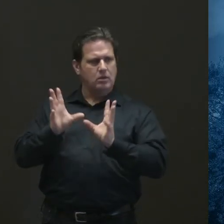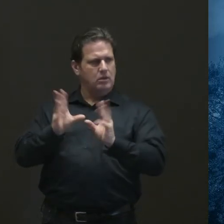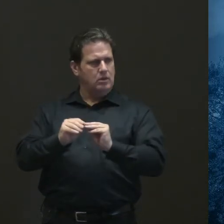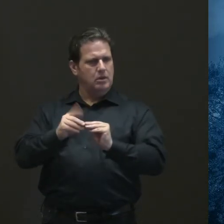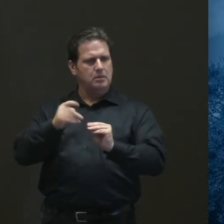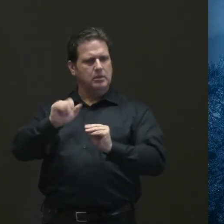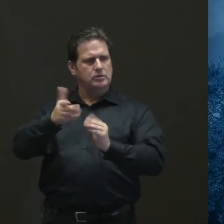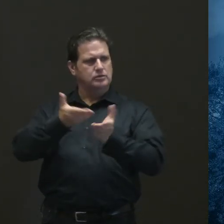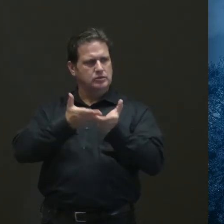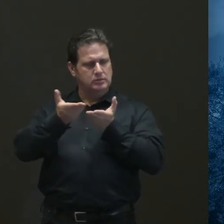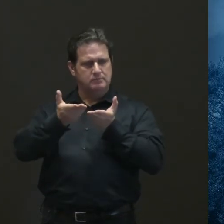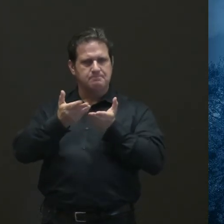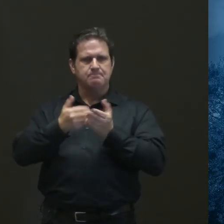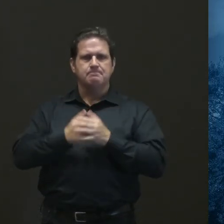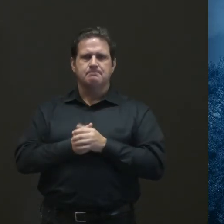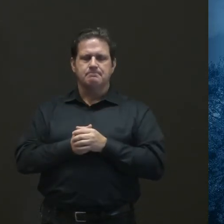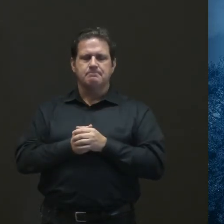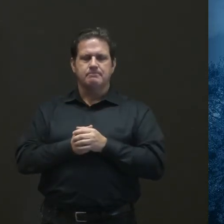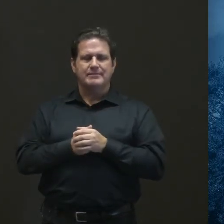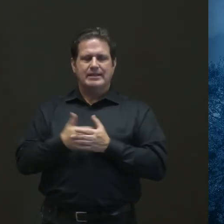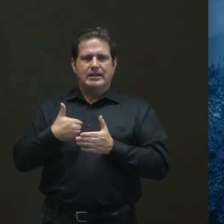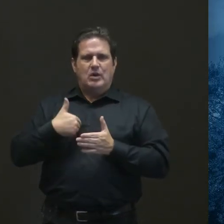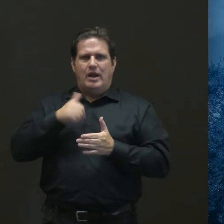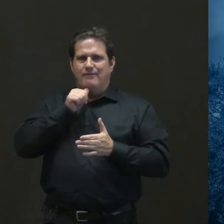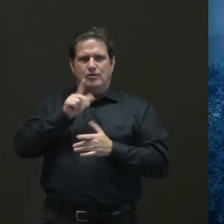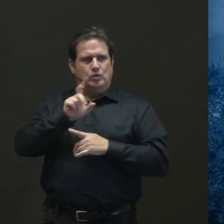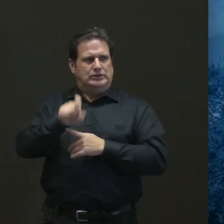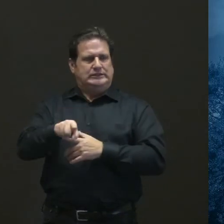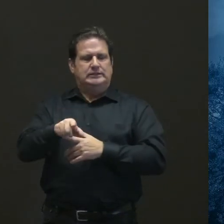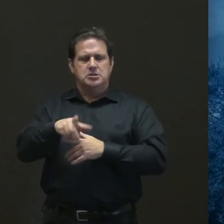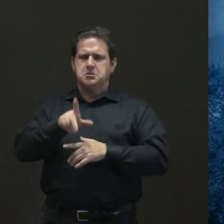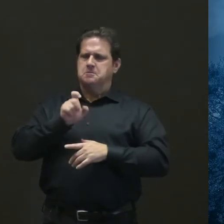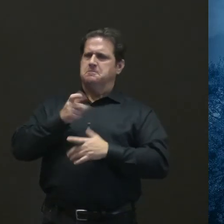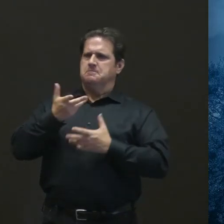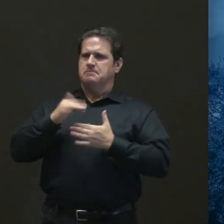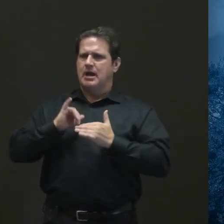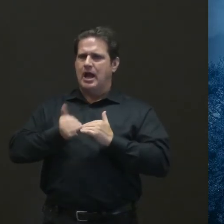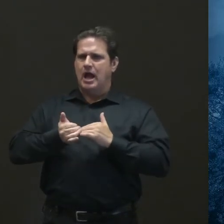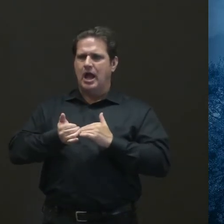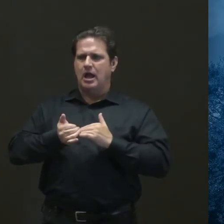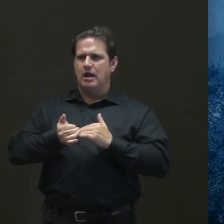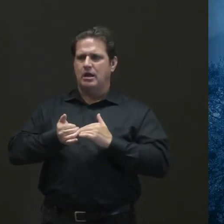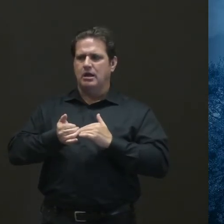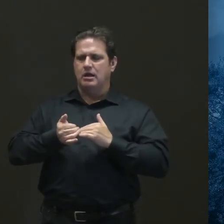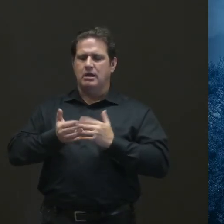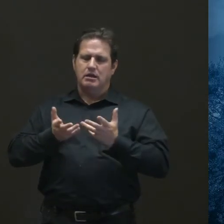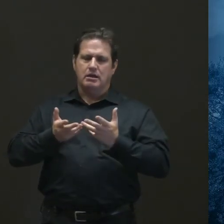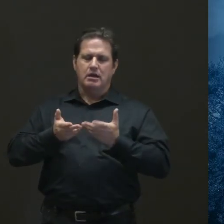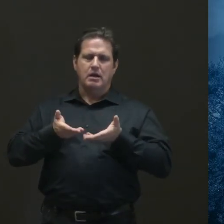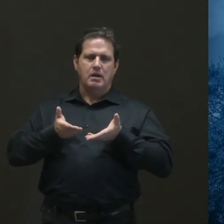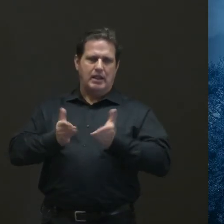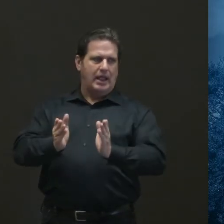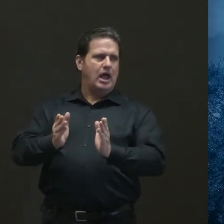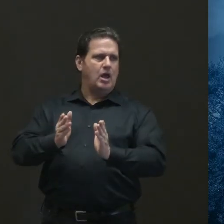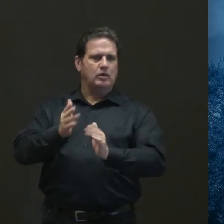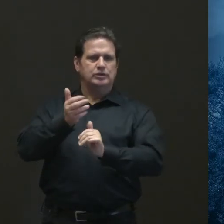Postal Service. I don't have any question whatsoever about, in fact, I'm allowed Secretary Magarik to,